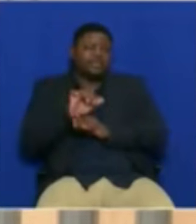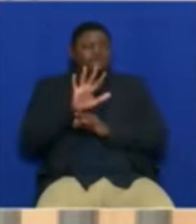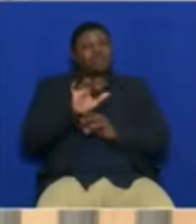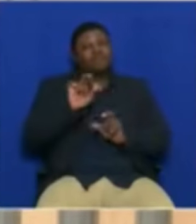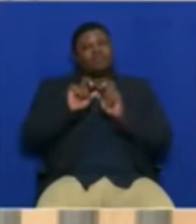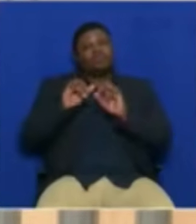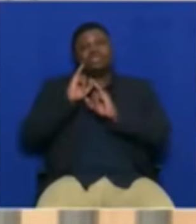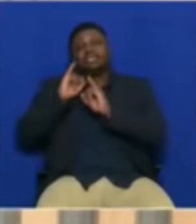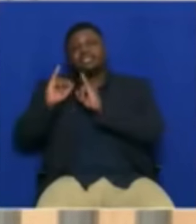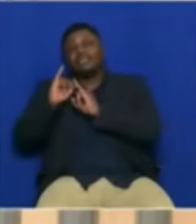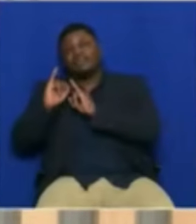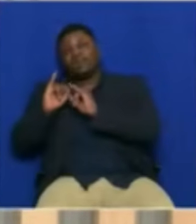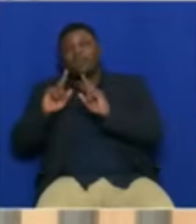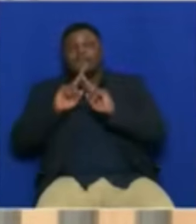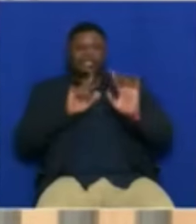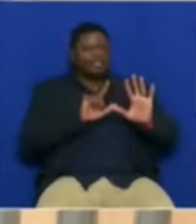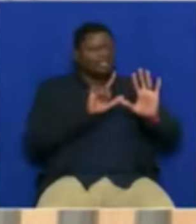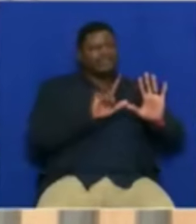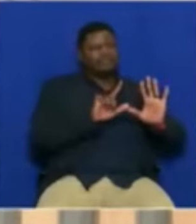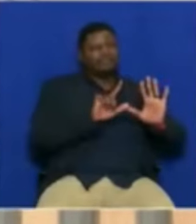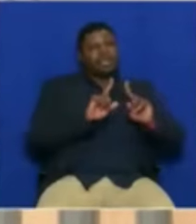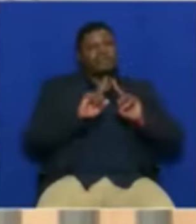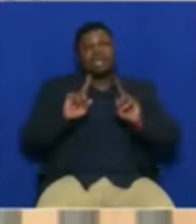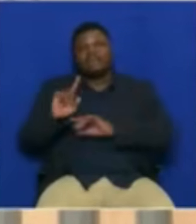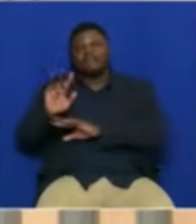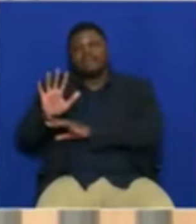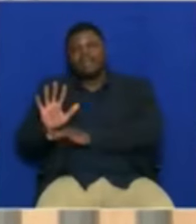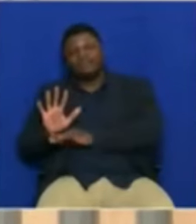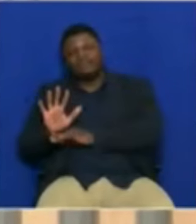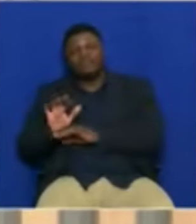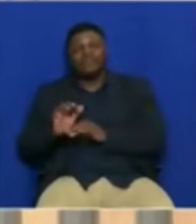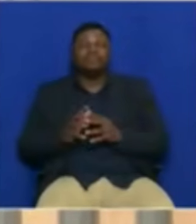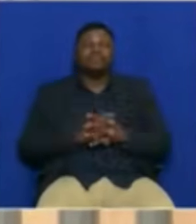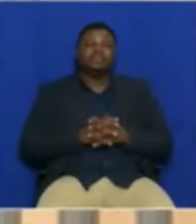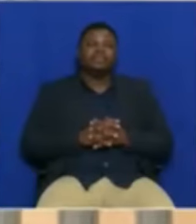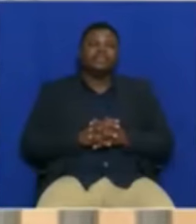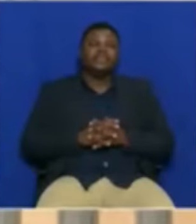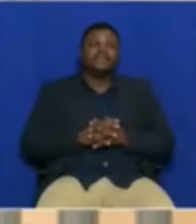So we can accept that at least